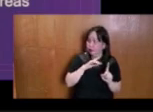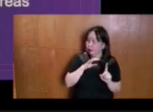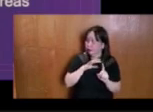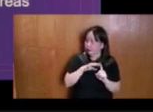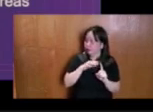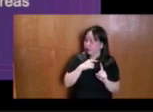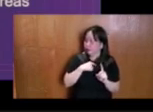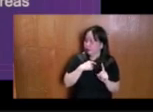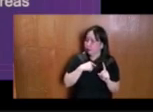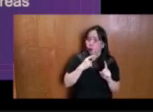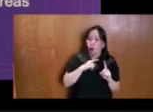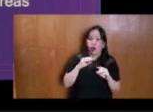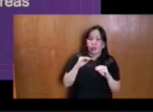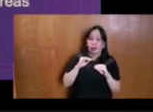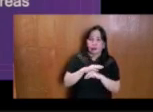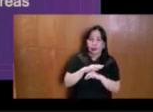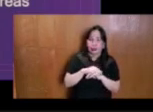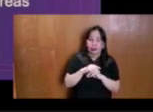at the effect